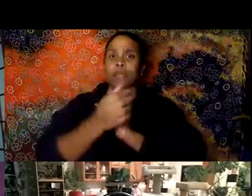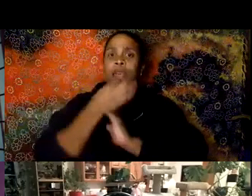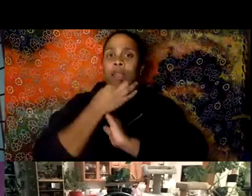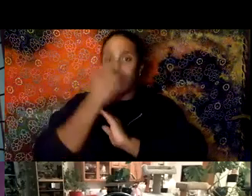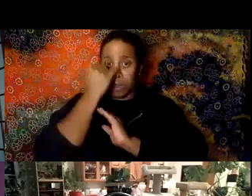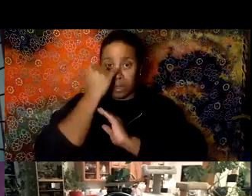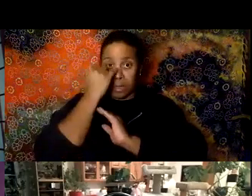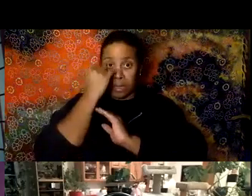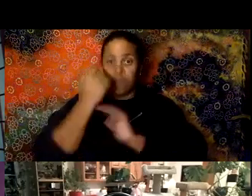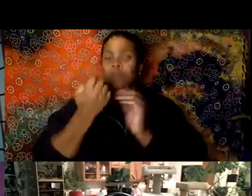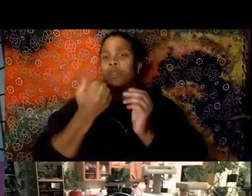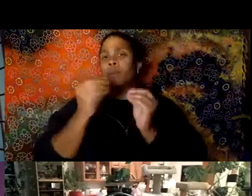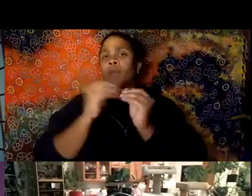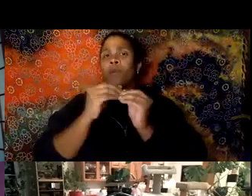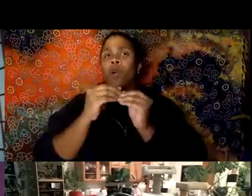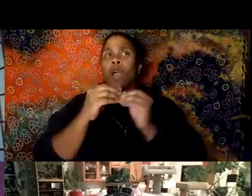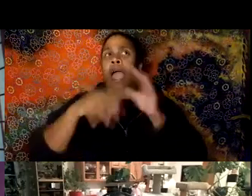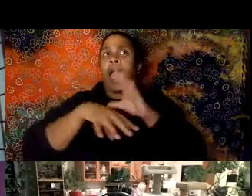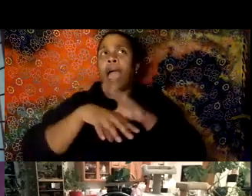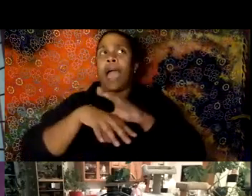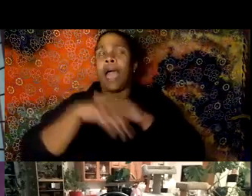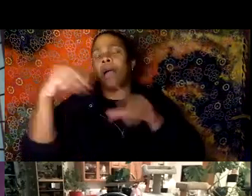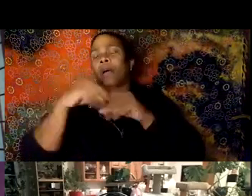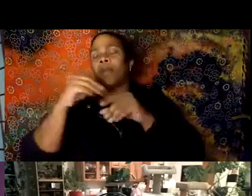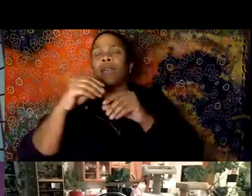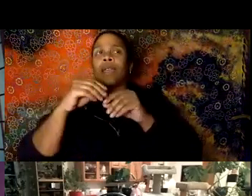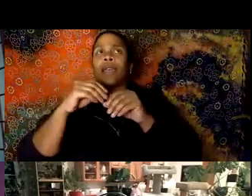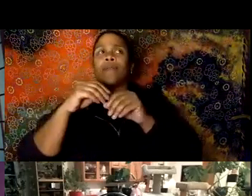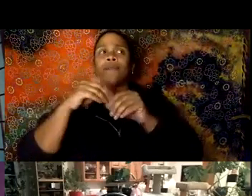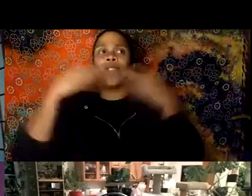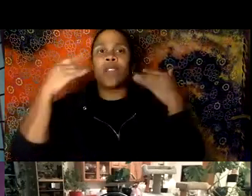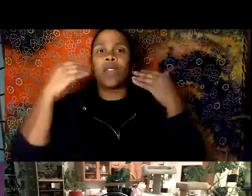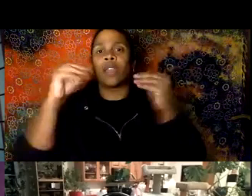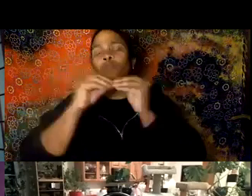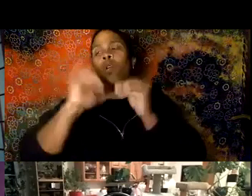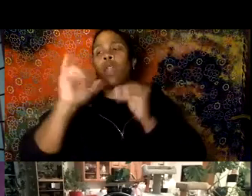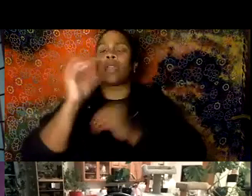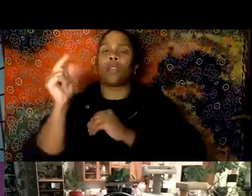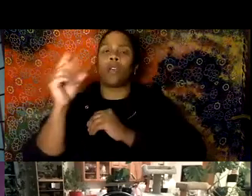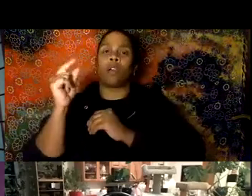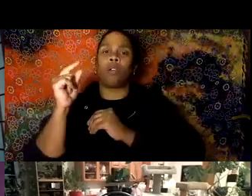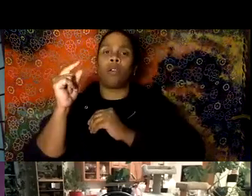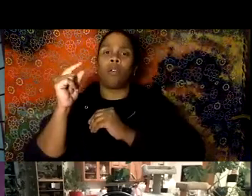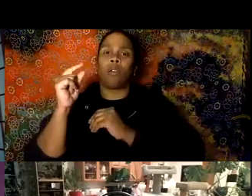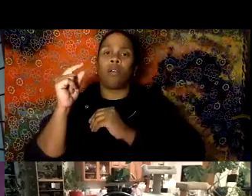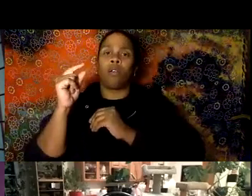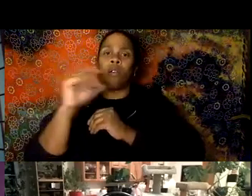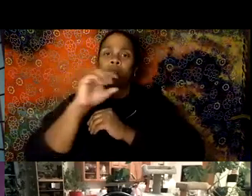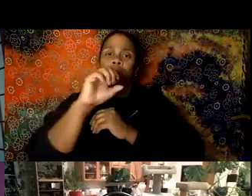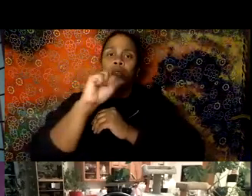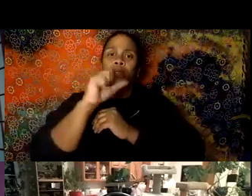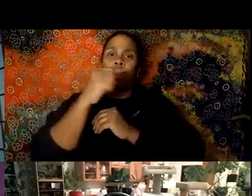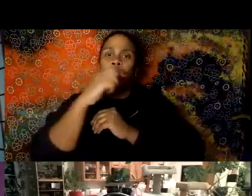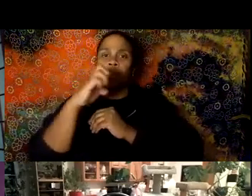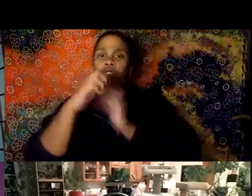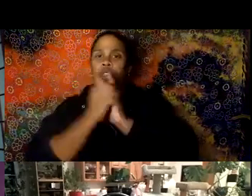more extroverted, but it's selectively extroverted. So it's selectively more like a dog, and it's really not like a dog. The sage talent is really the one that's more like a dog.